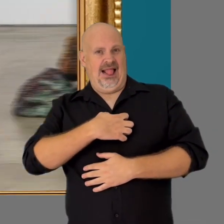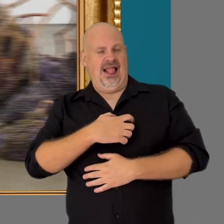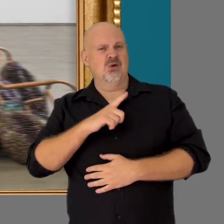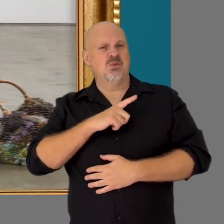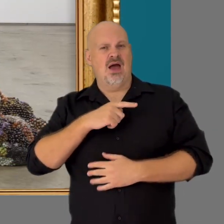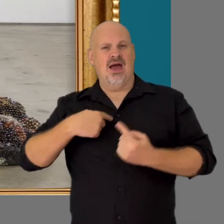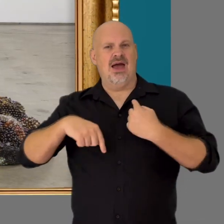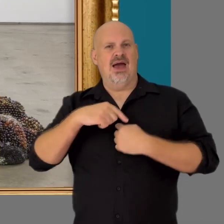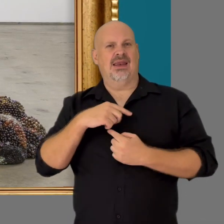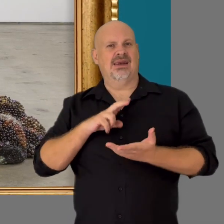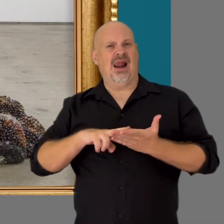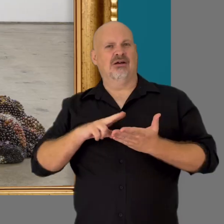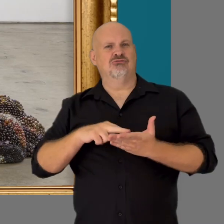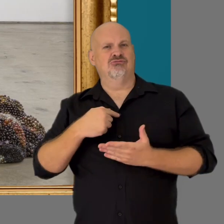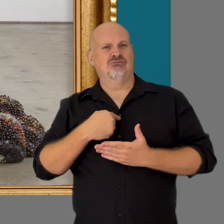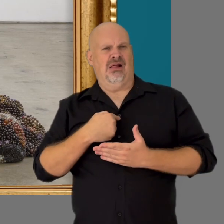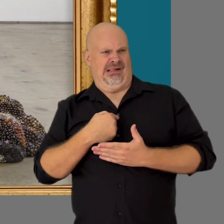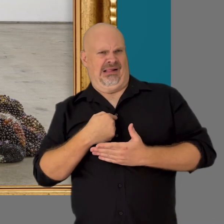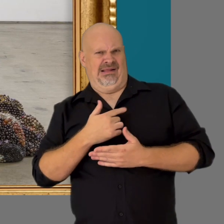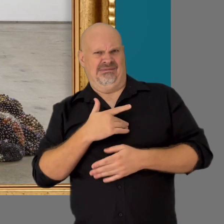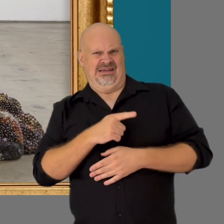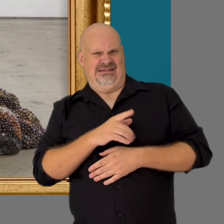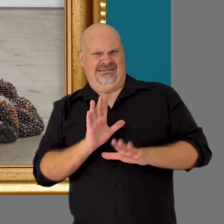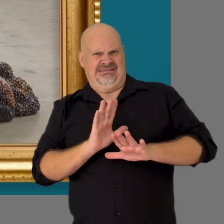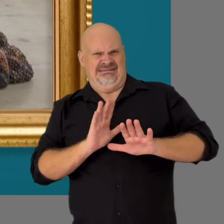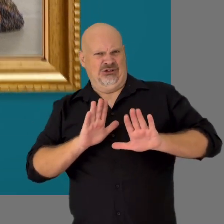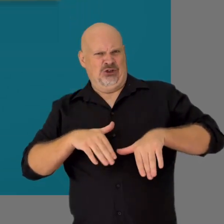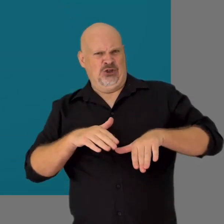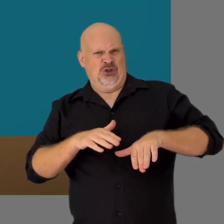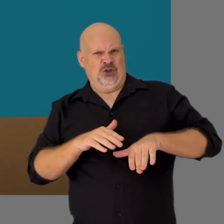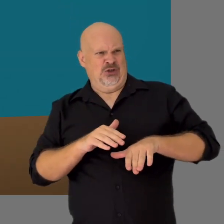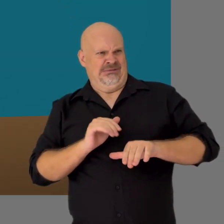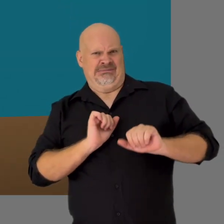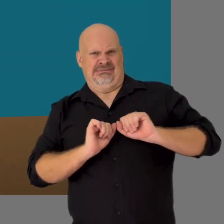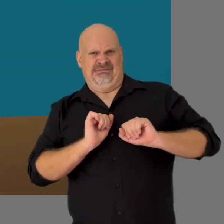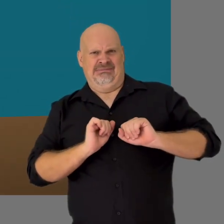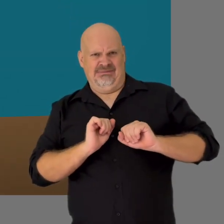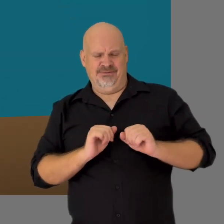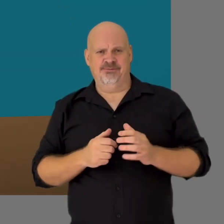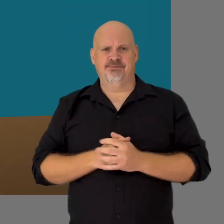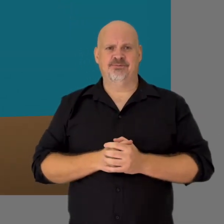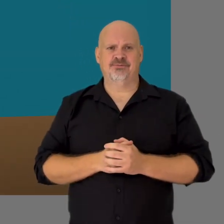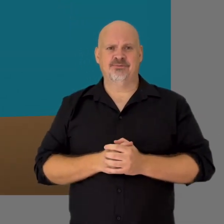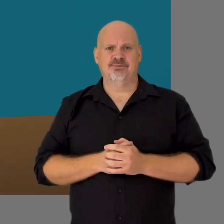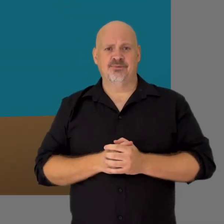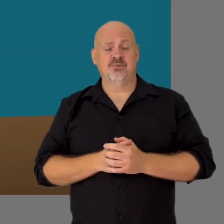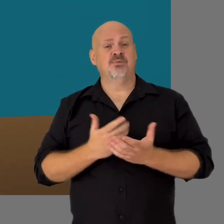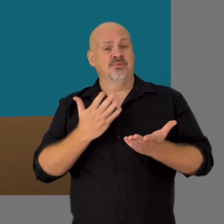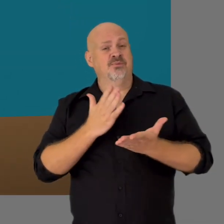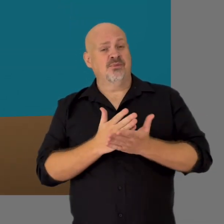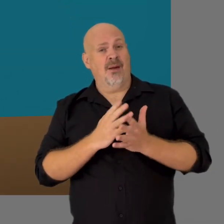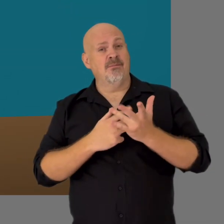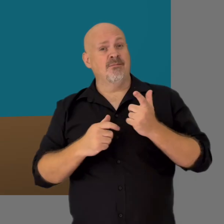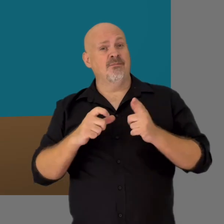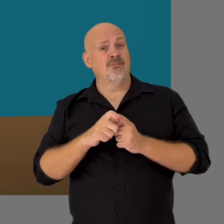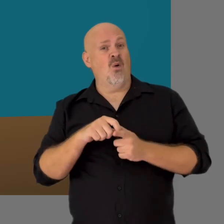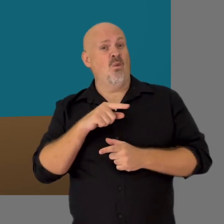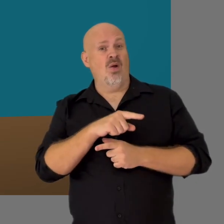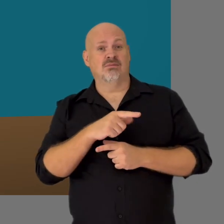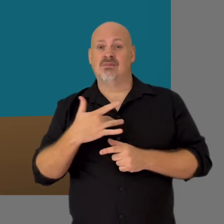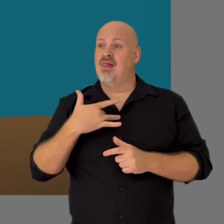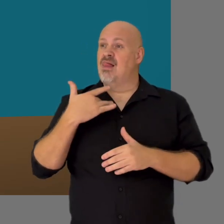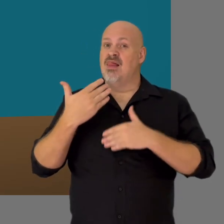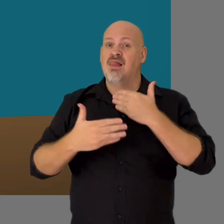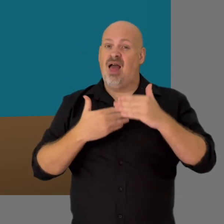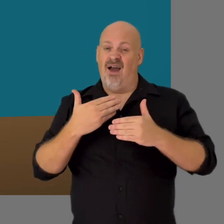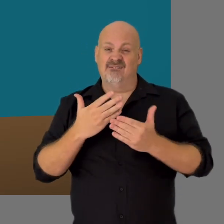our evolutionarily developed instincts. However, despite our natural aversion, mould fulfills functions that are fundamental to